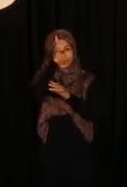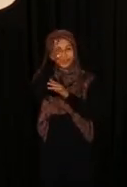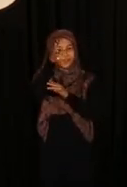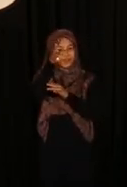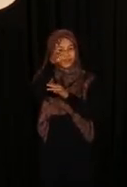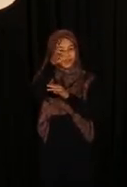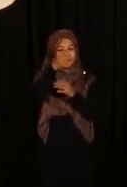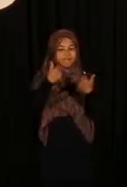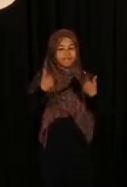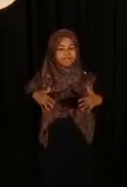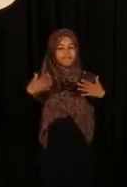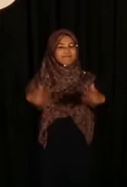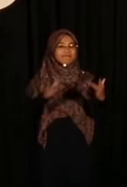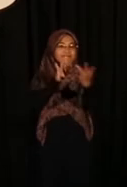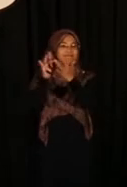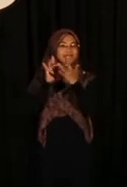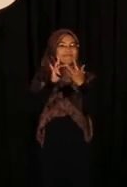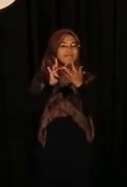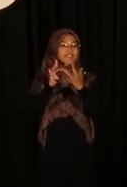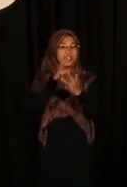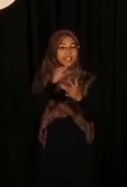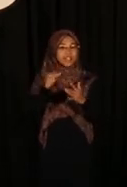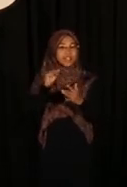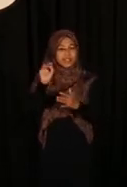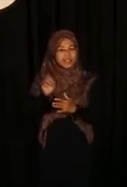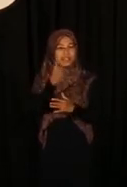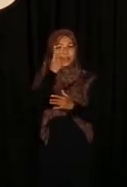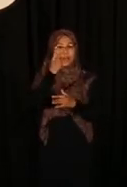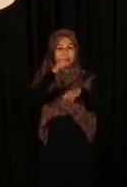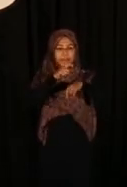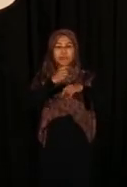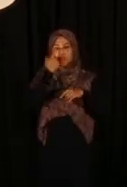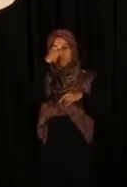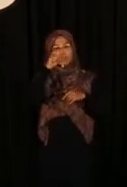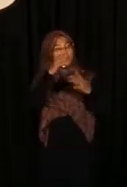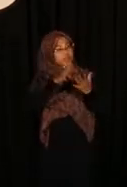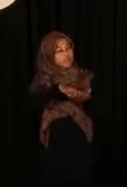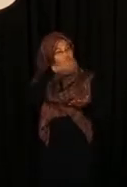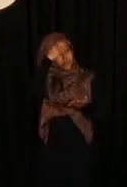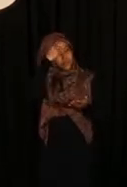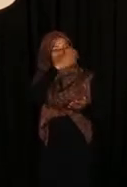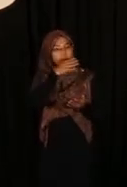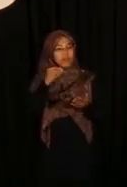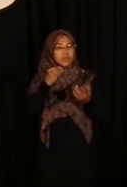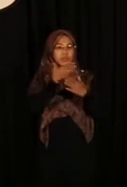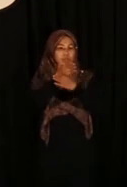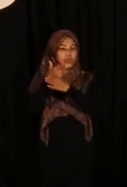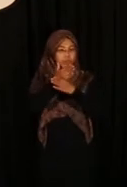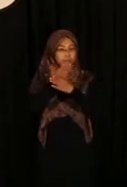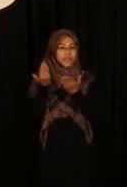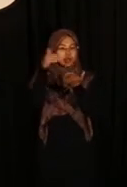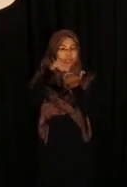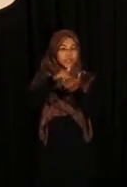a great connection with people. Which brings me to my second point. I have a story with you to share,